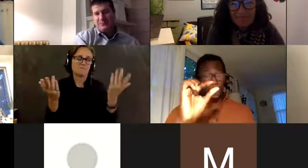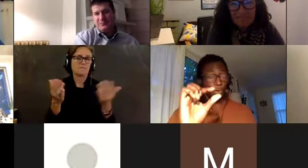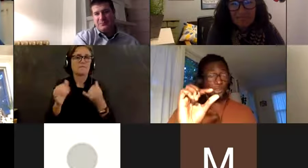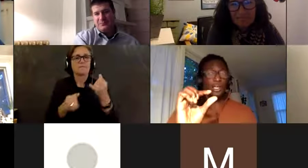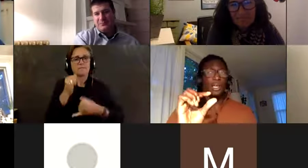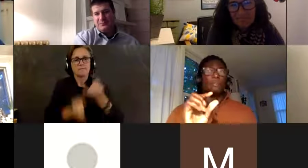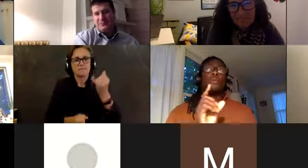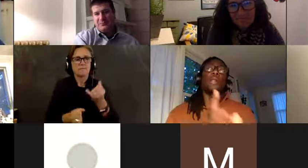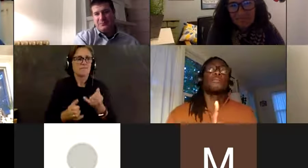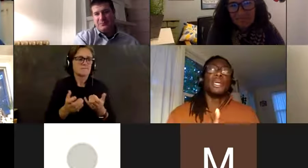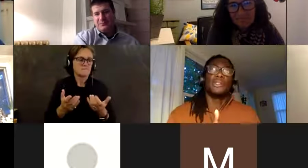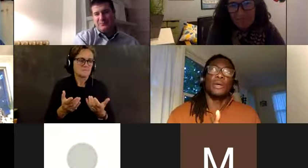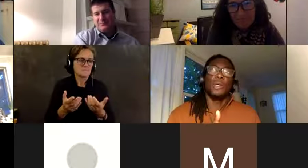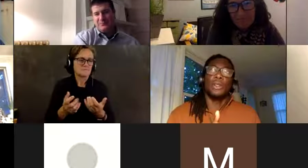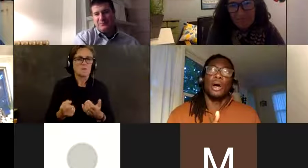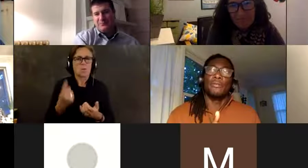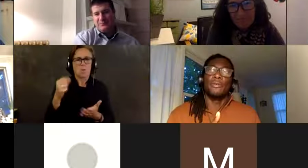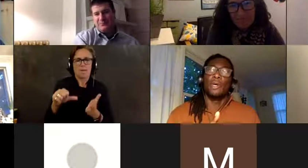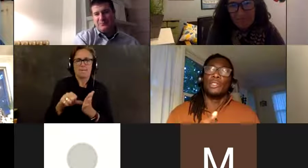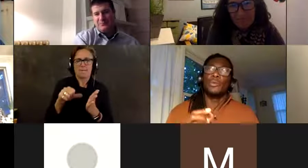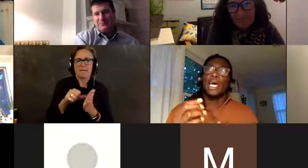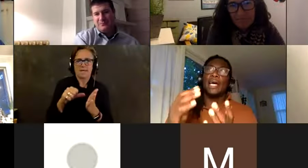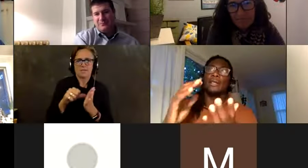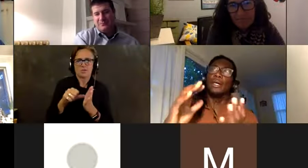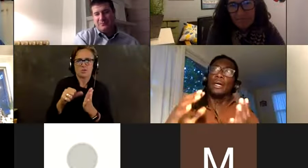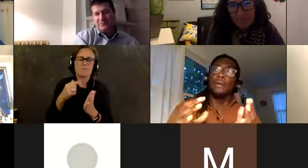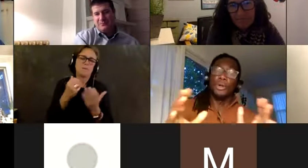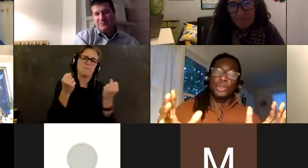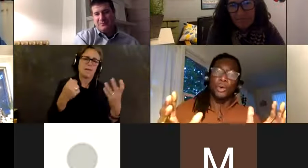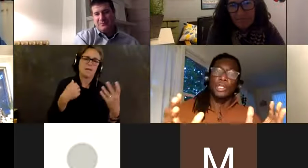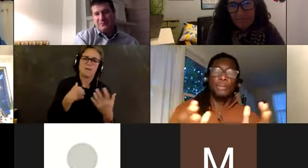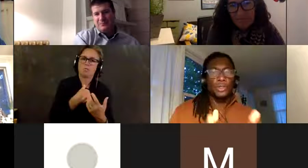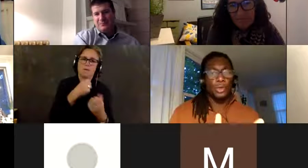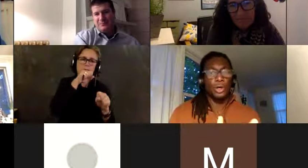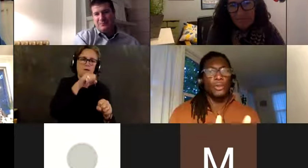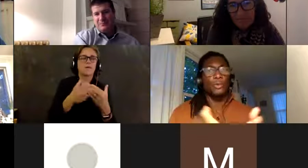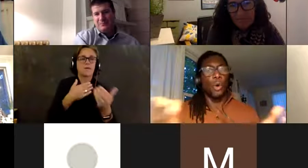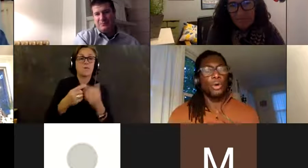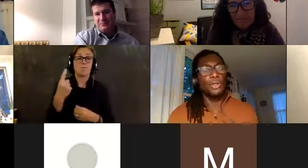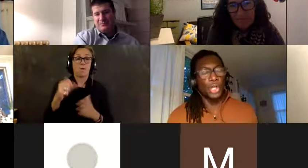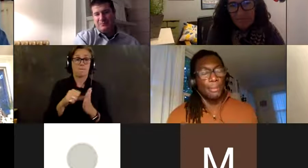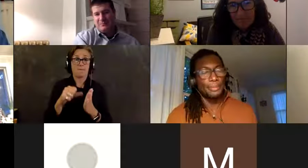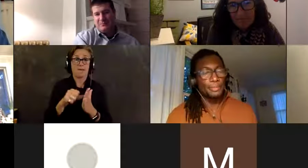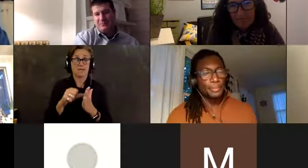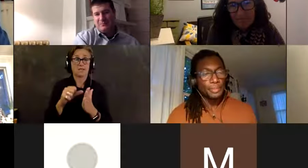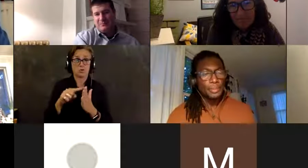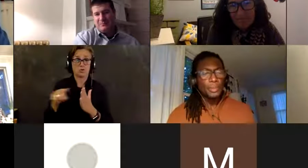baby miracles. But one of the pages that we thought of was we had a bookstore, and the bookstore is called the Woke